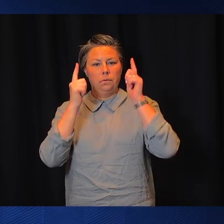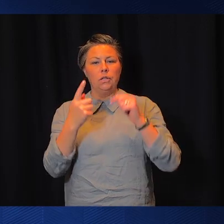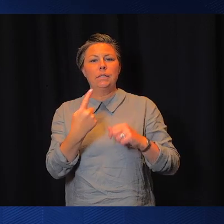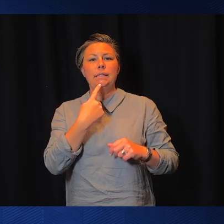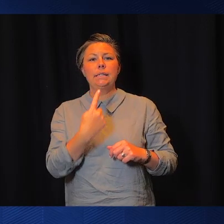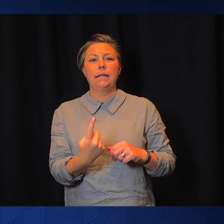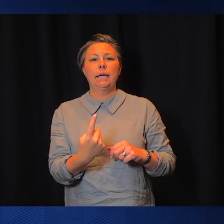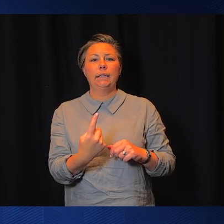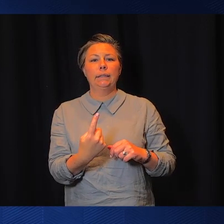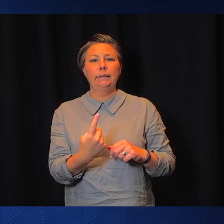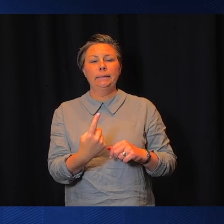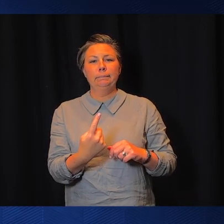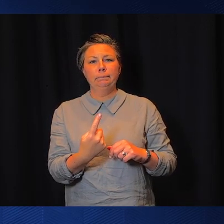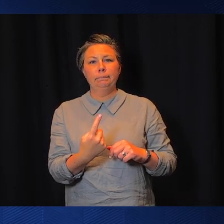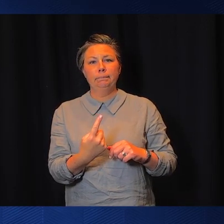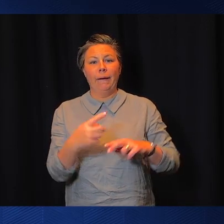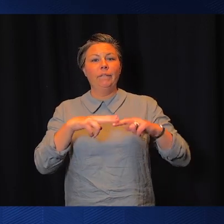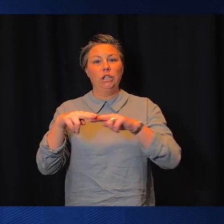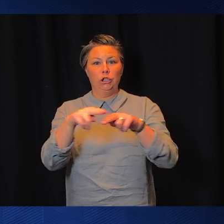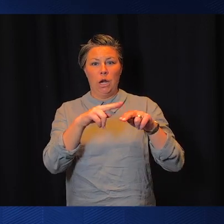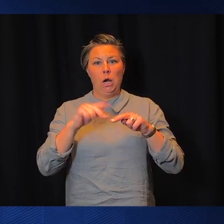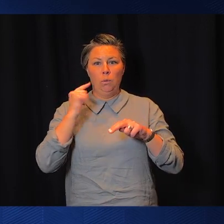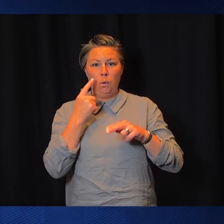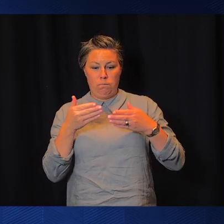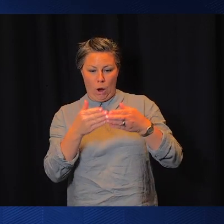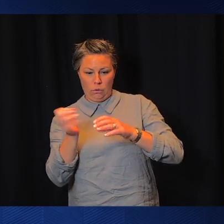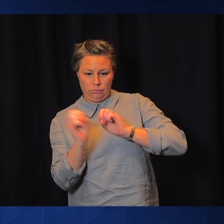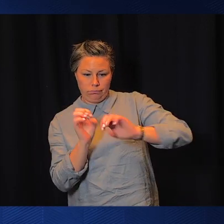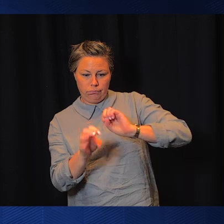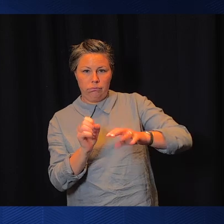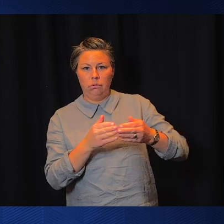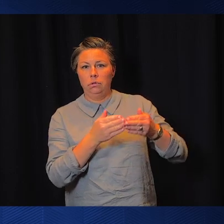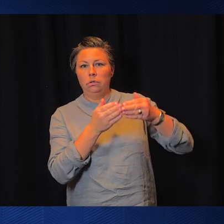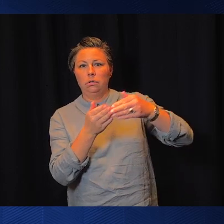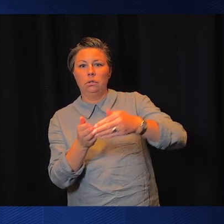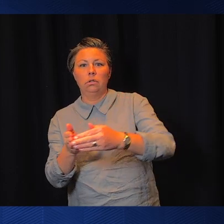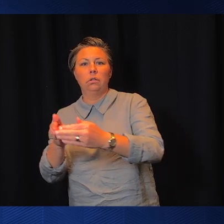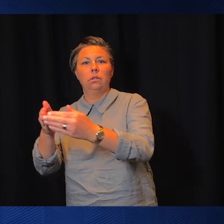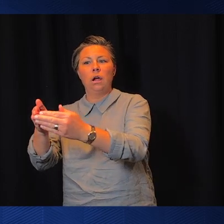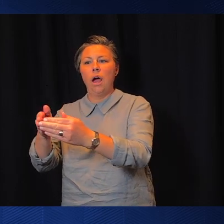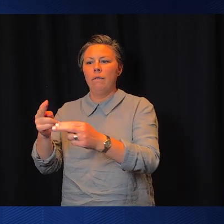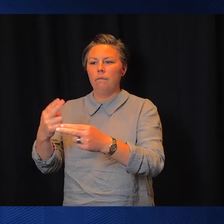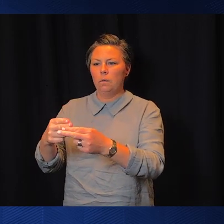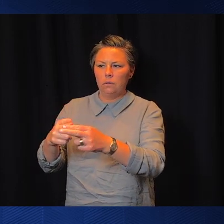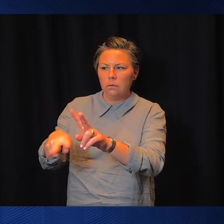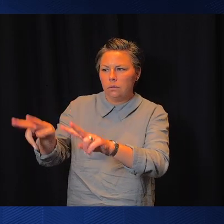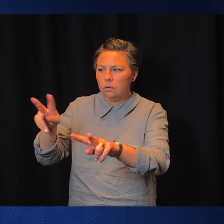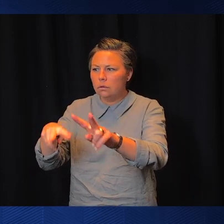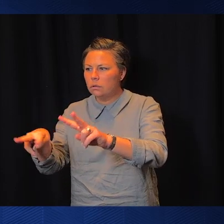is sending a boat to the Lau group to do like a scoping of